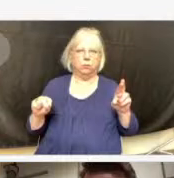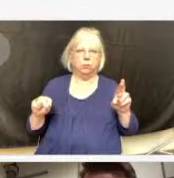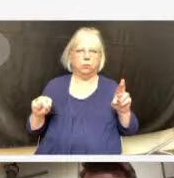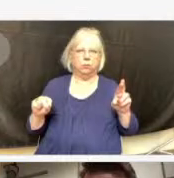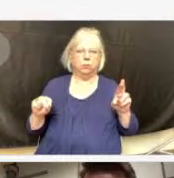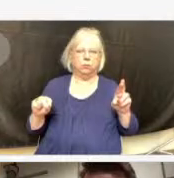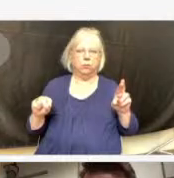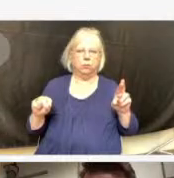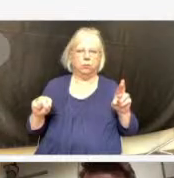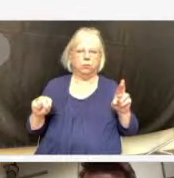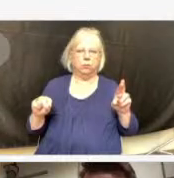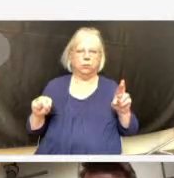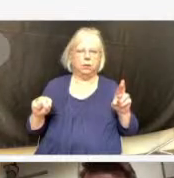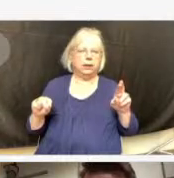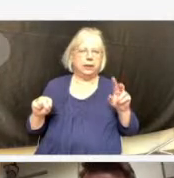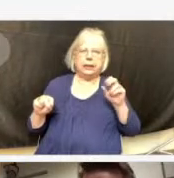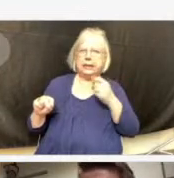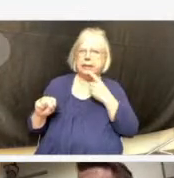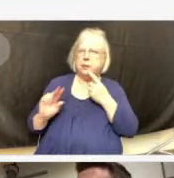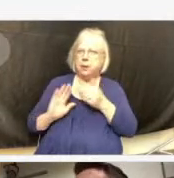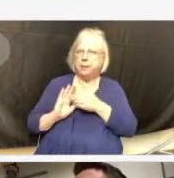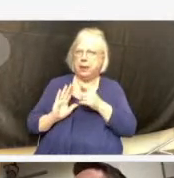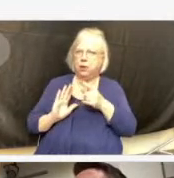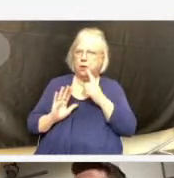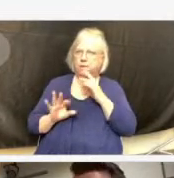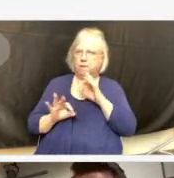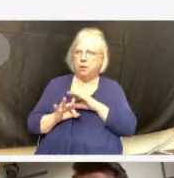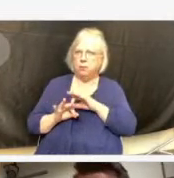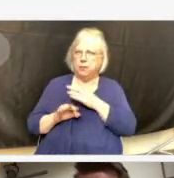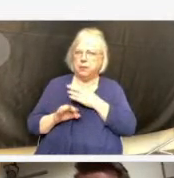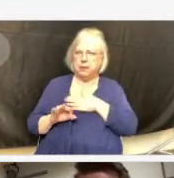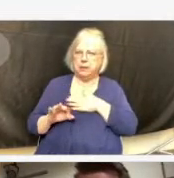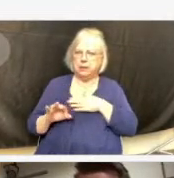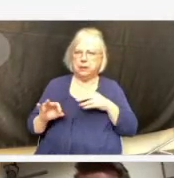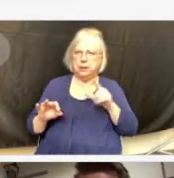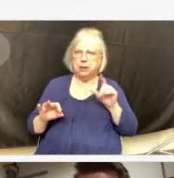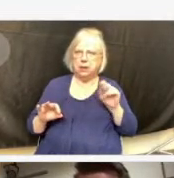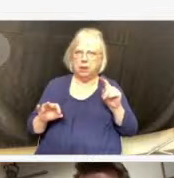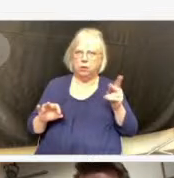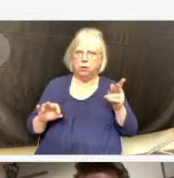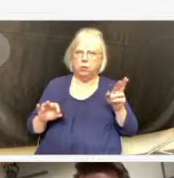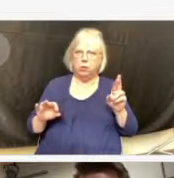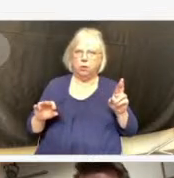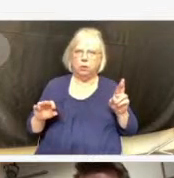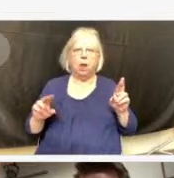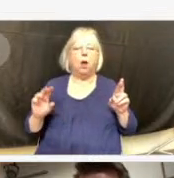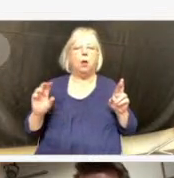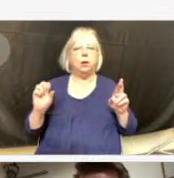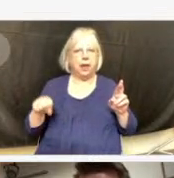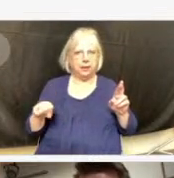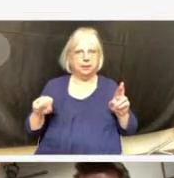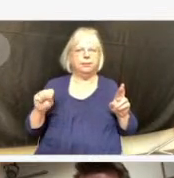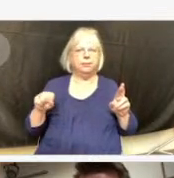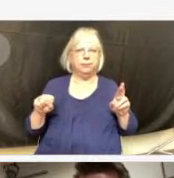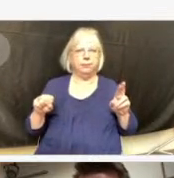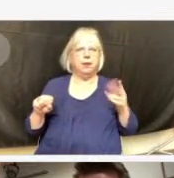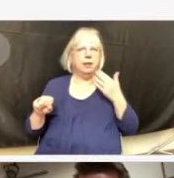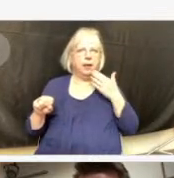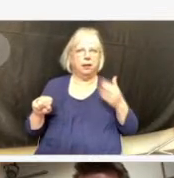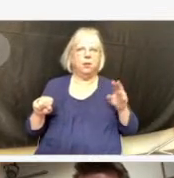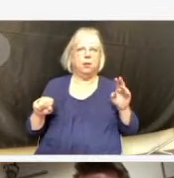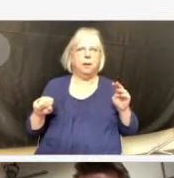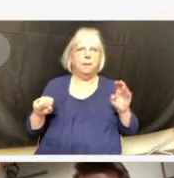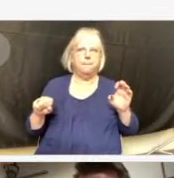Can you repeat your reply, Commissioner Latour? Yes. Thank you.